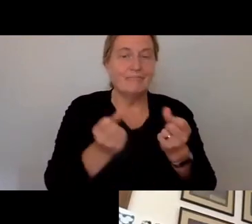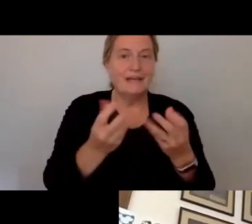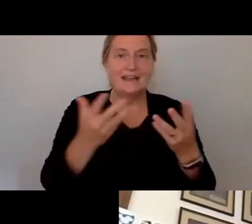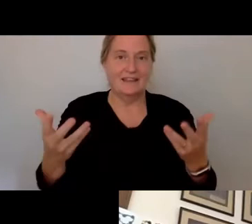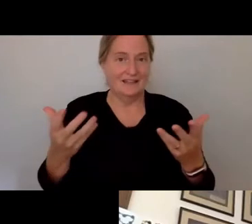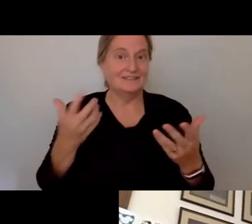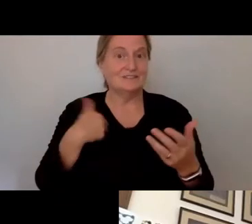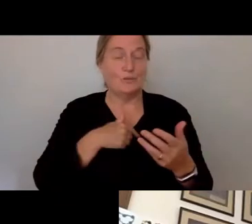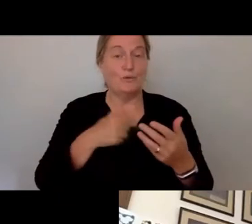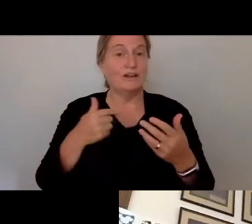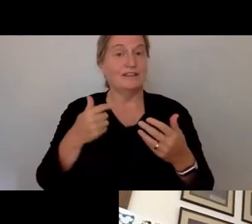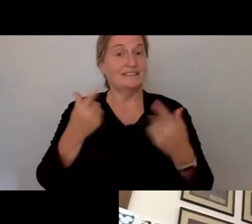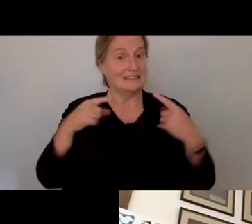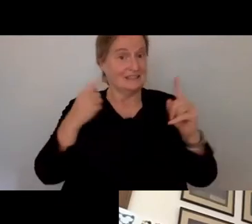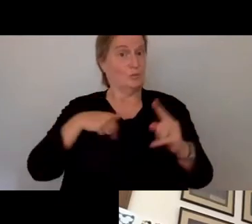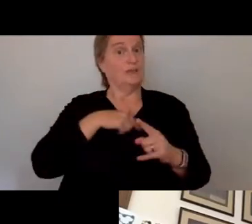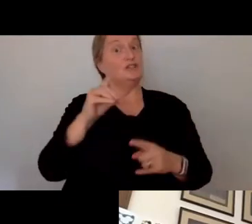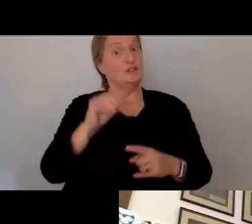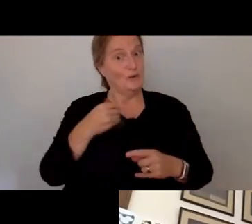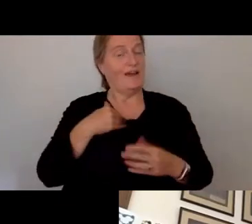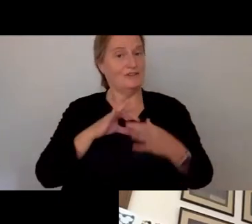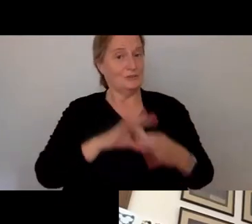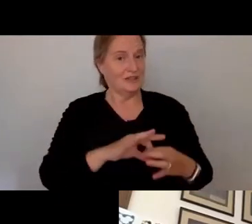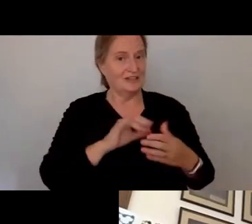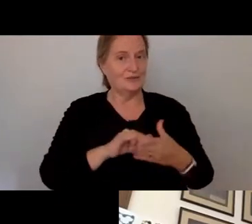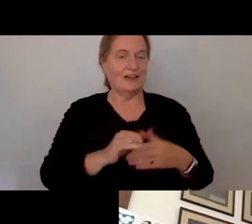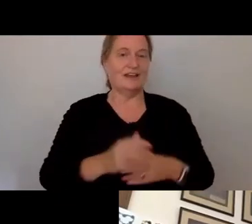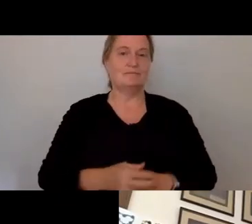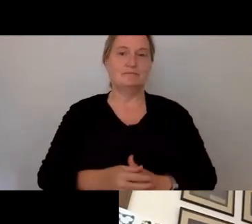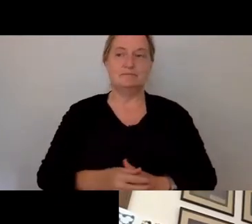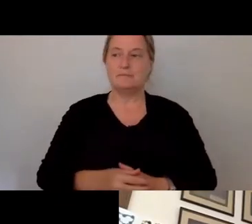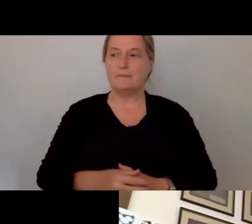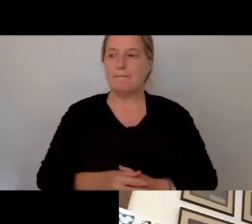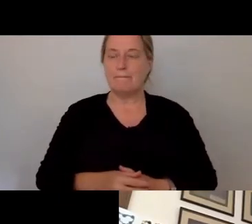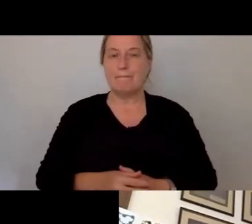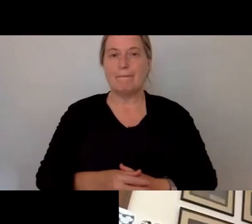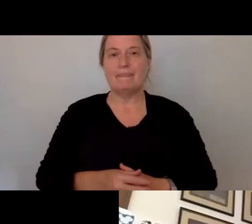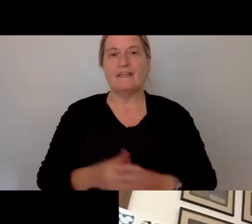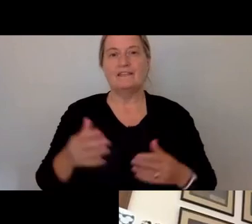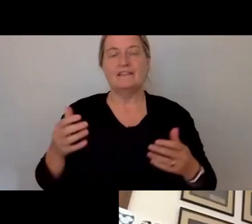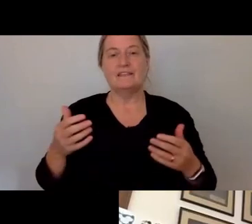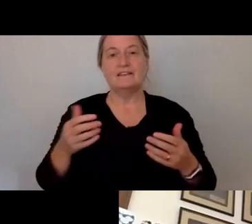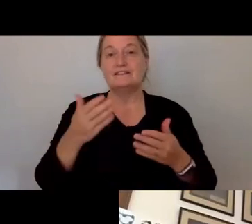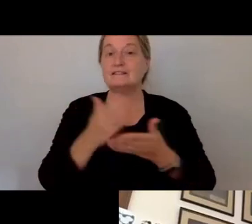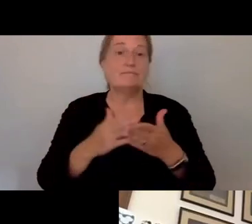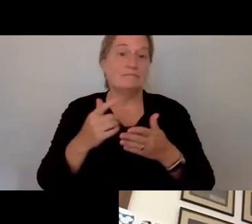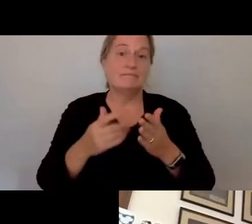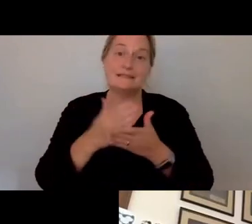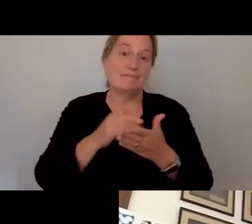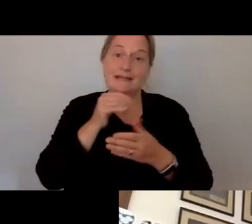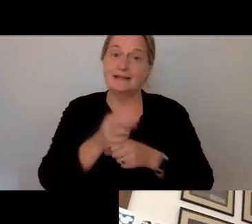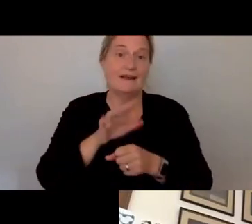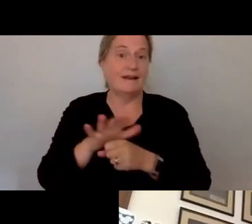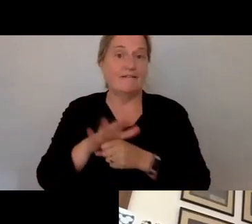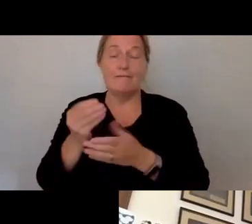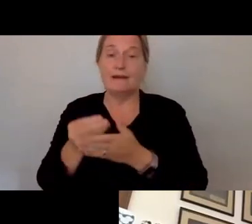enjoying are because of that. They were slow to ramp up in some cases. In some cases, they didn't get enough money into the system, and that's what Senator Hoffman and I are just so